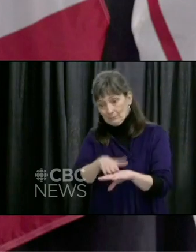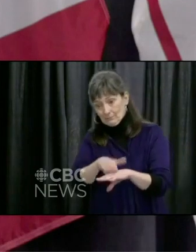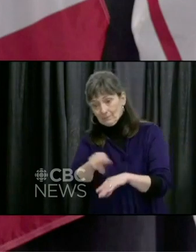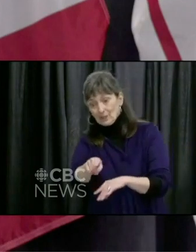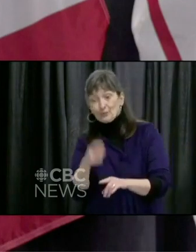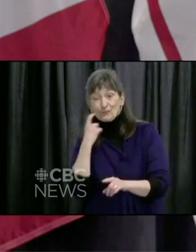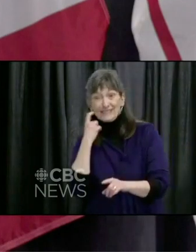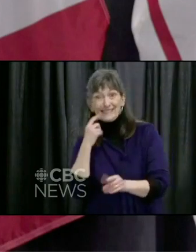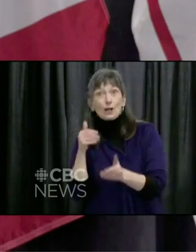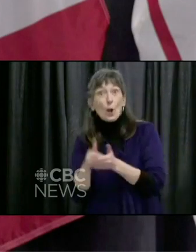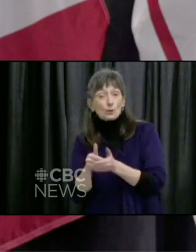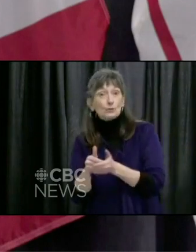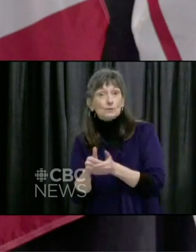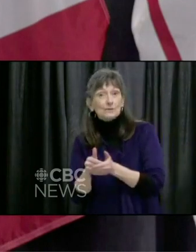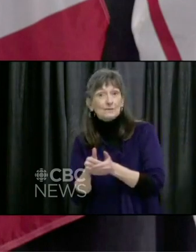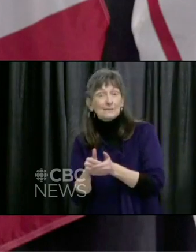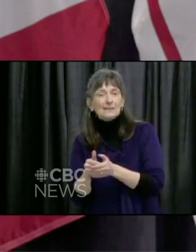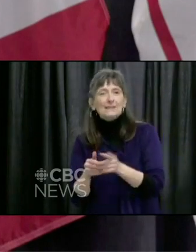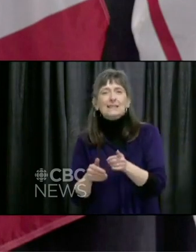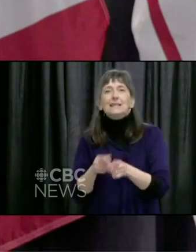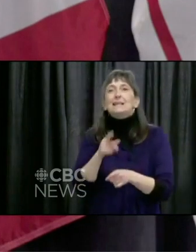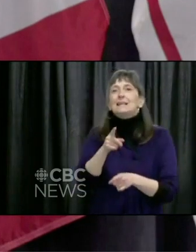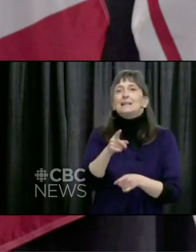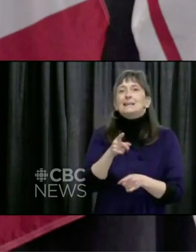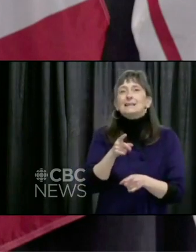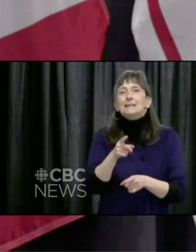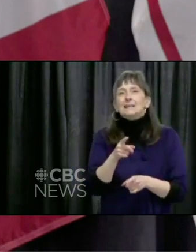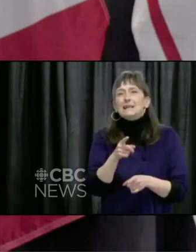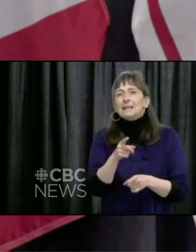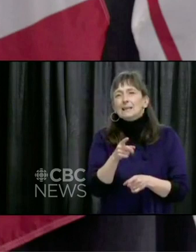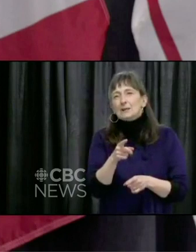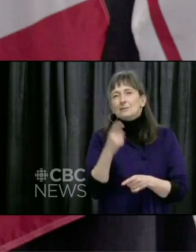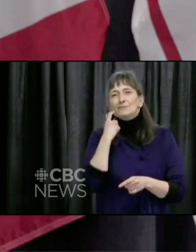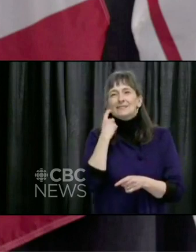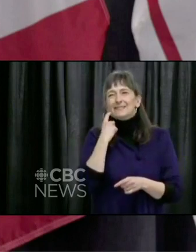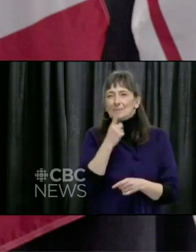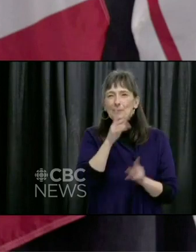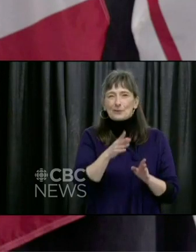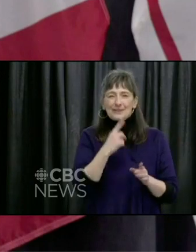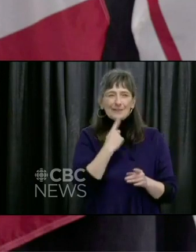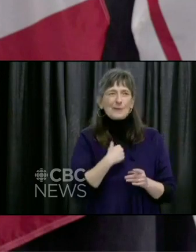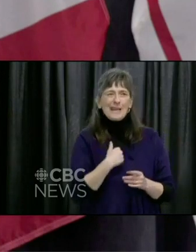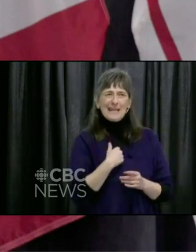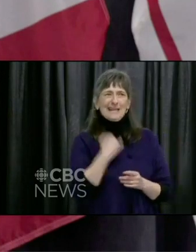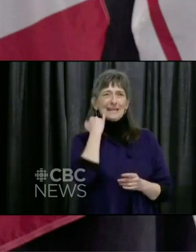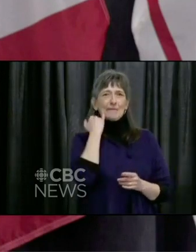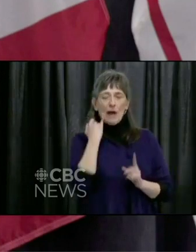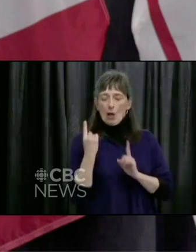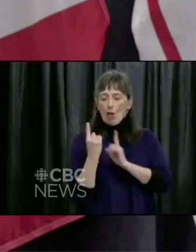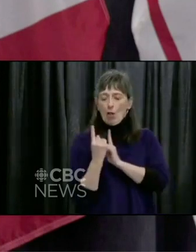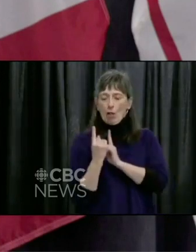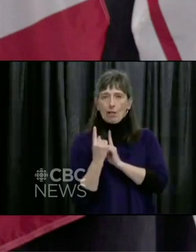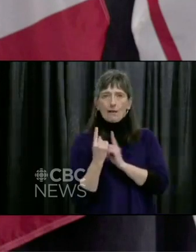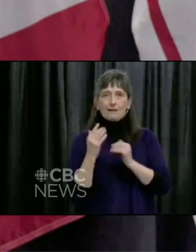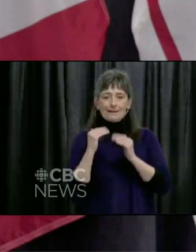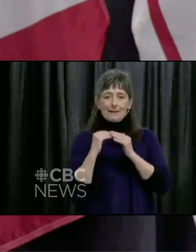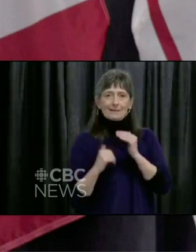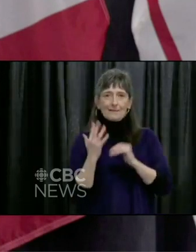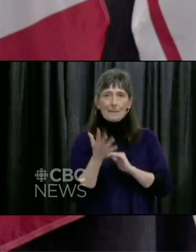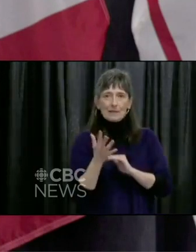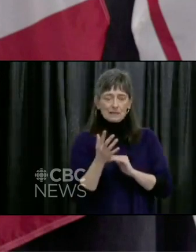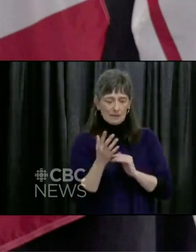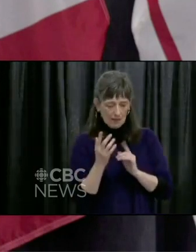ago. Keep a diary of everybody you stood next to for less than 5 minutes. What it does is it uses cell phones